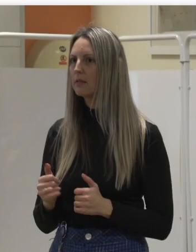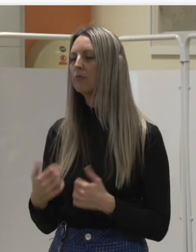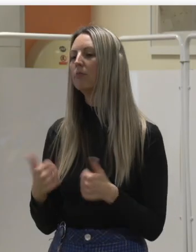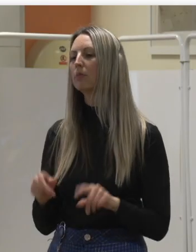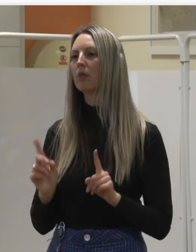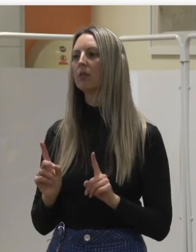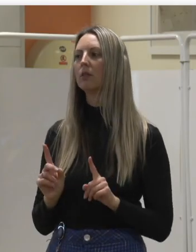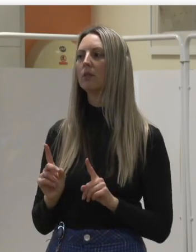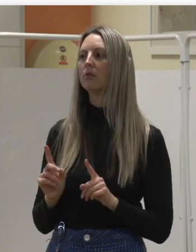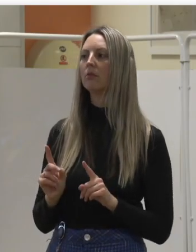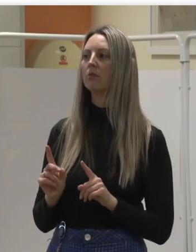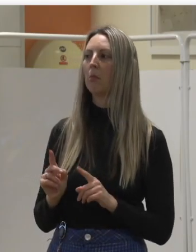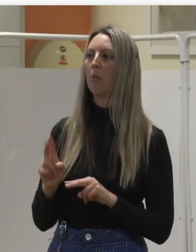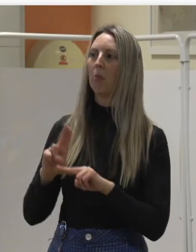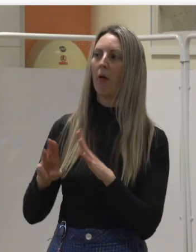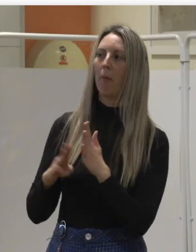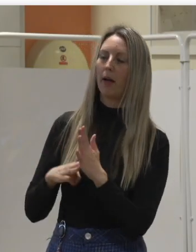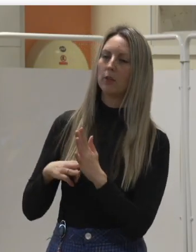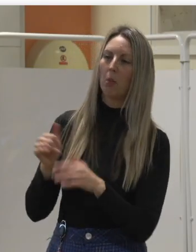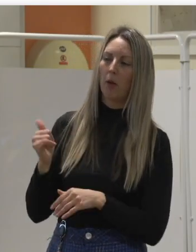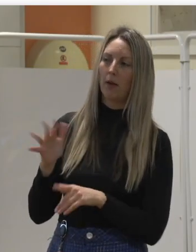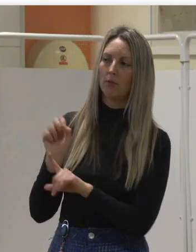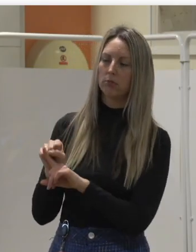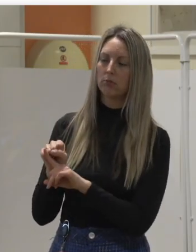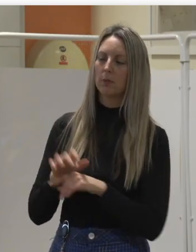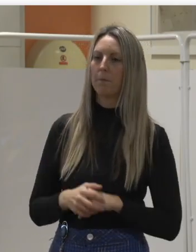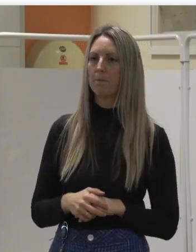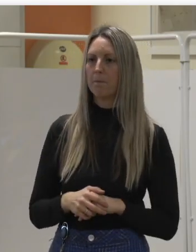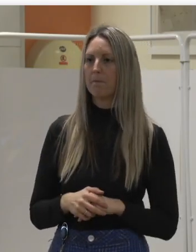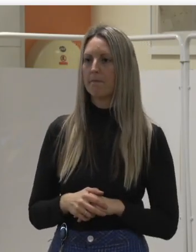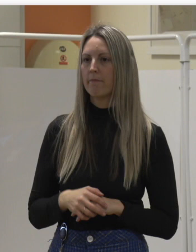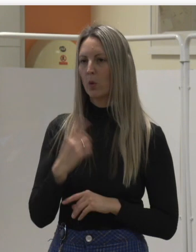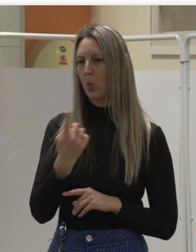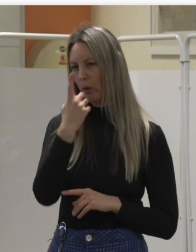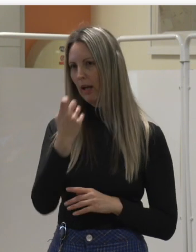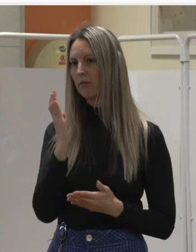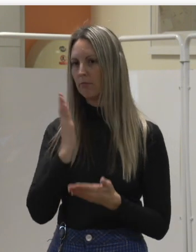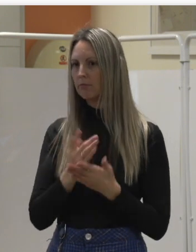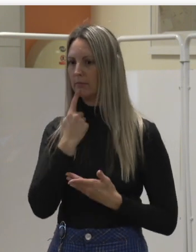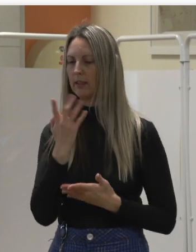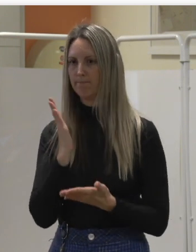could be fibromyalgia. So who can make fibromyalgia? So we get a lot of referrals into our system saying that